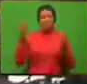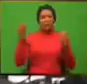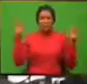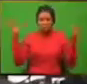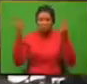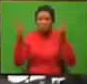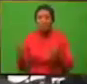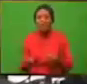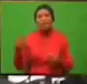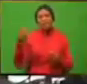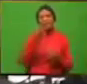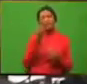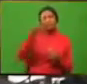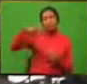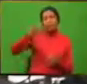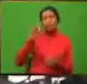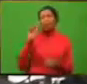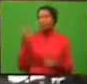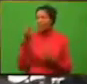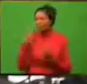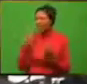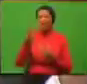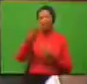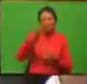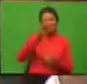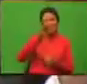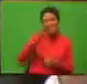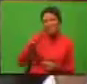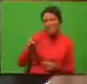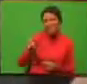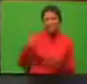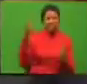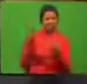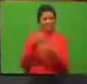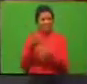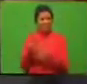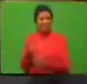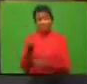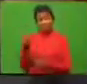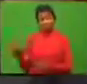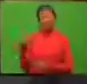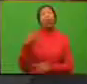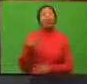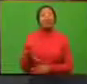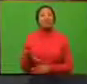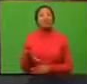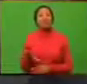their Gupta selling out, their VBS looting, and their violence.